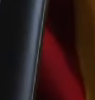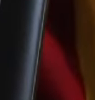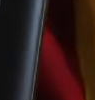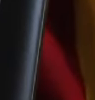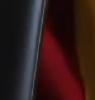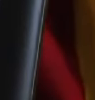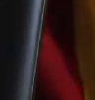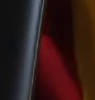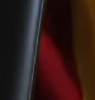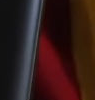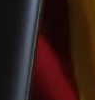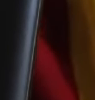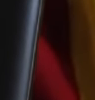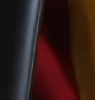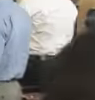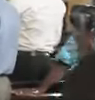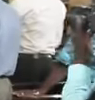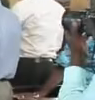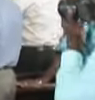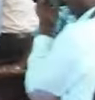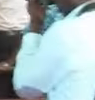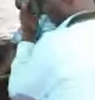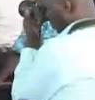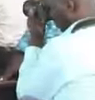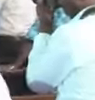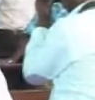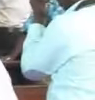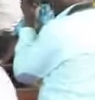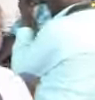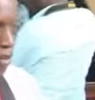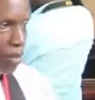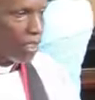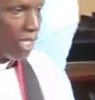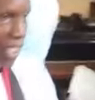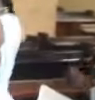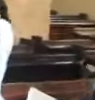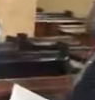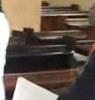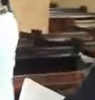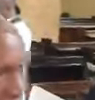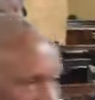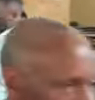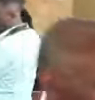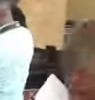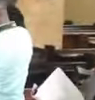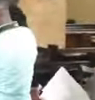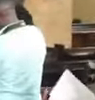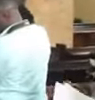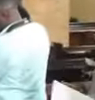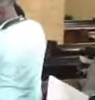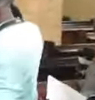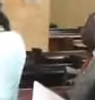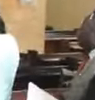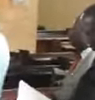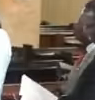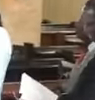With my brother bishops and all the clergy and Christians mm-hmm. and political leaders. We want to be there and continue to thank God as we